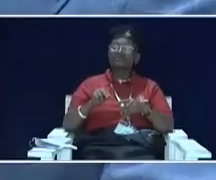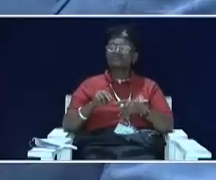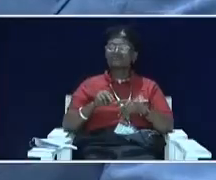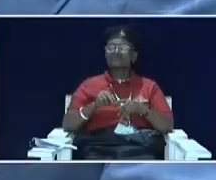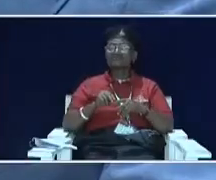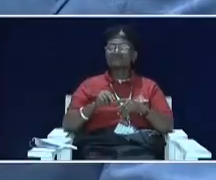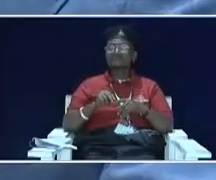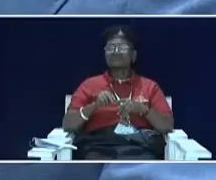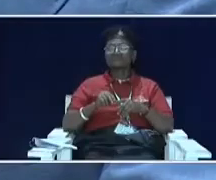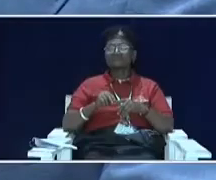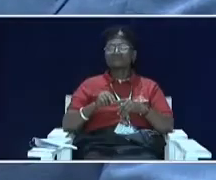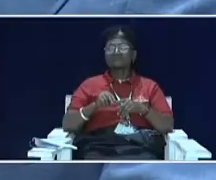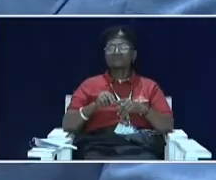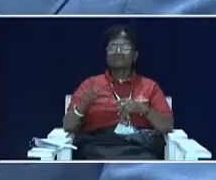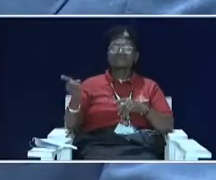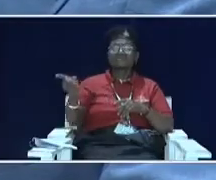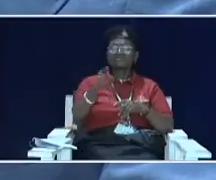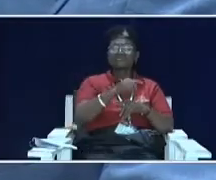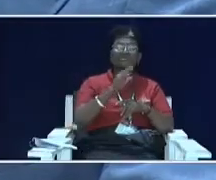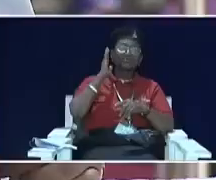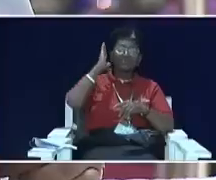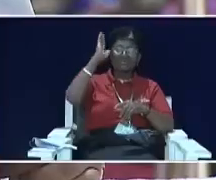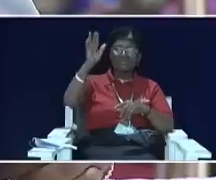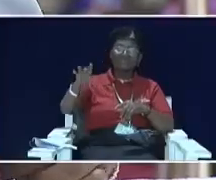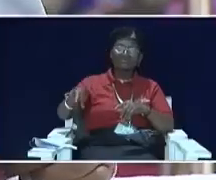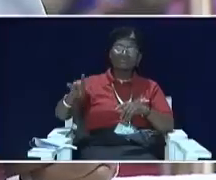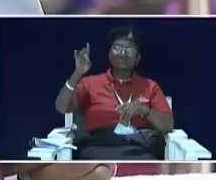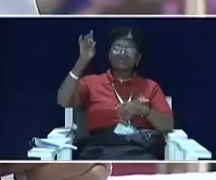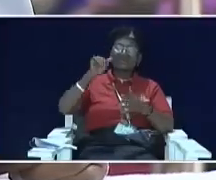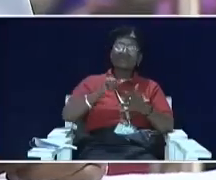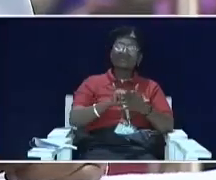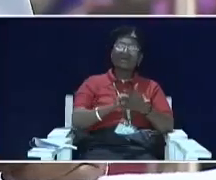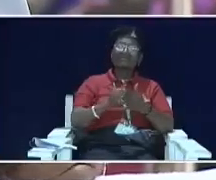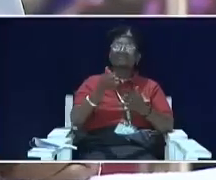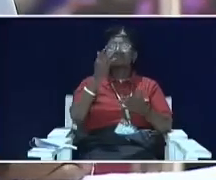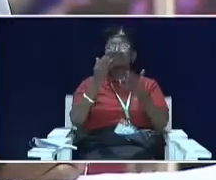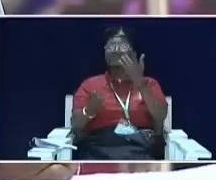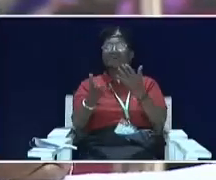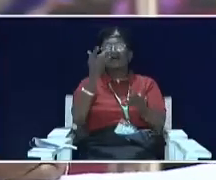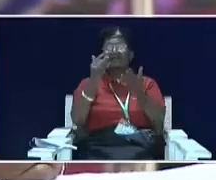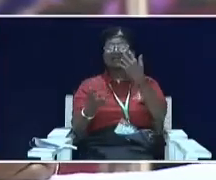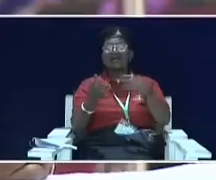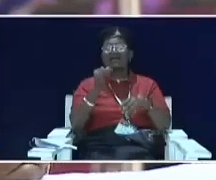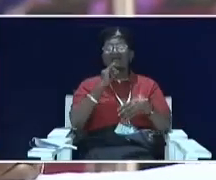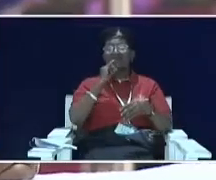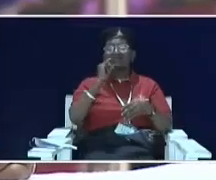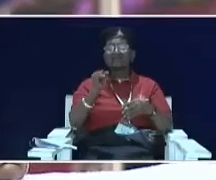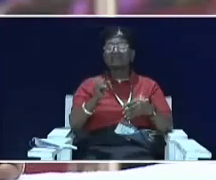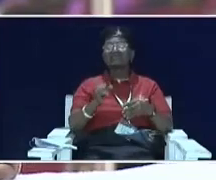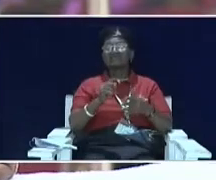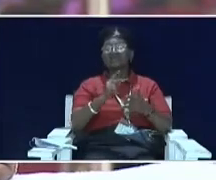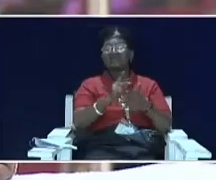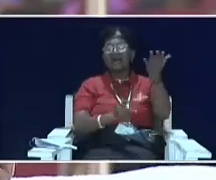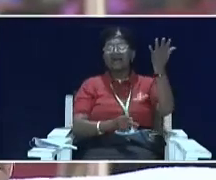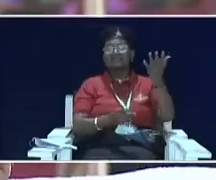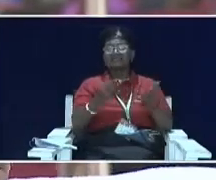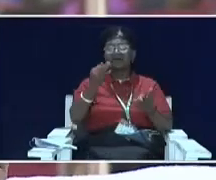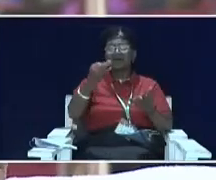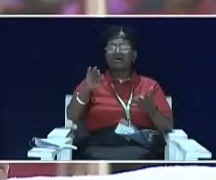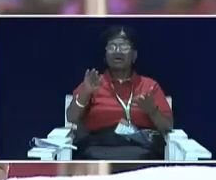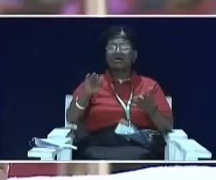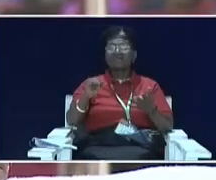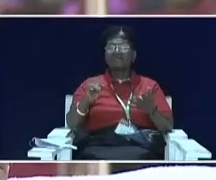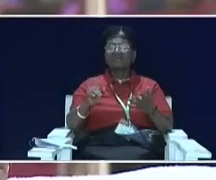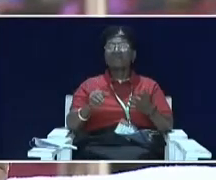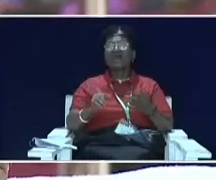11 to 12, you will discover that fire is part of the